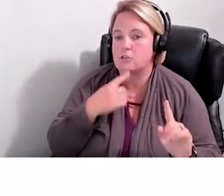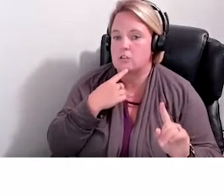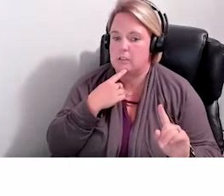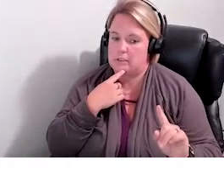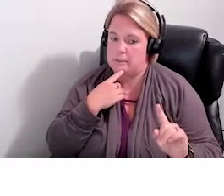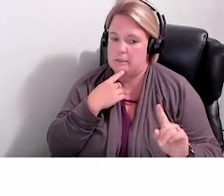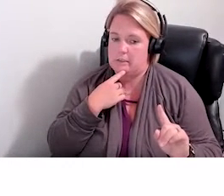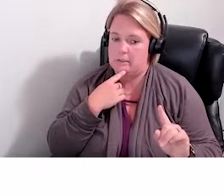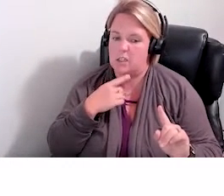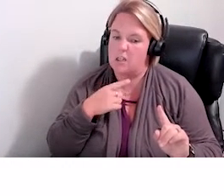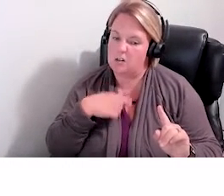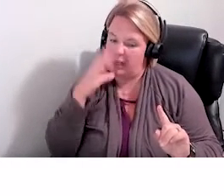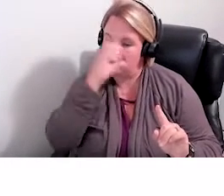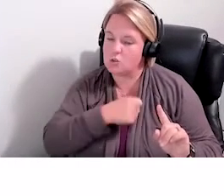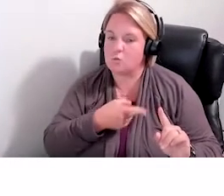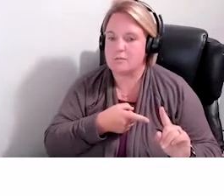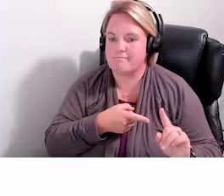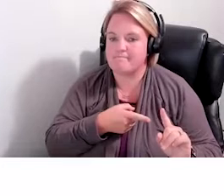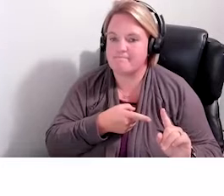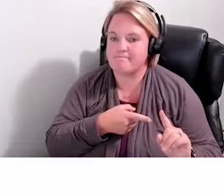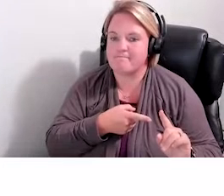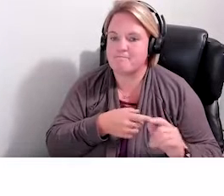well, that figures. So of course,